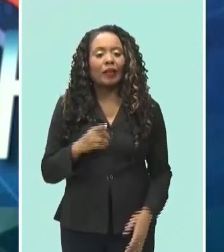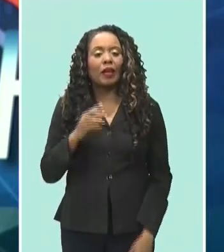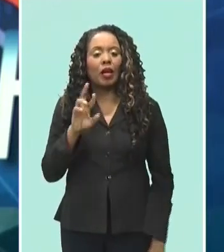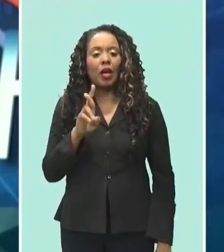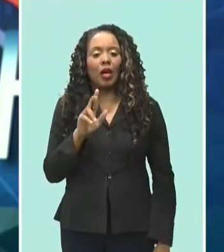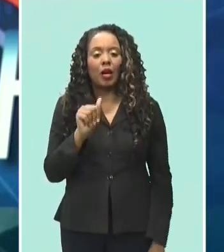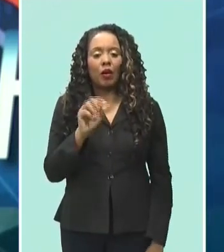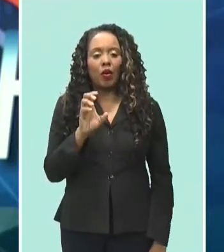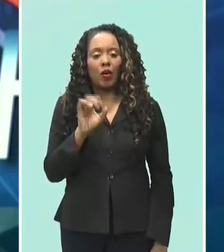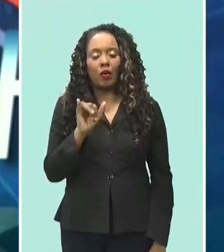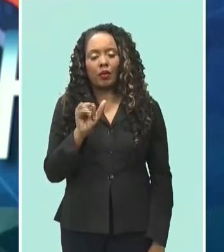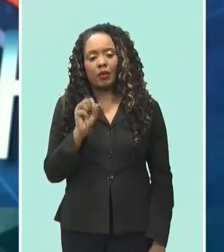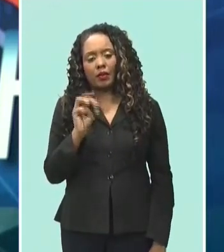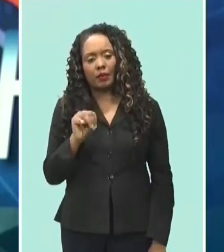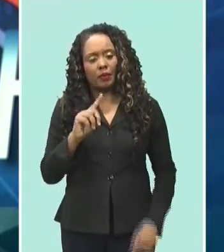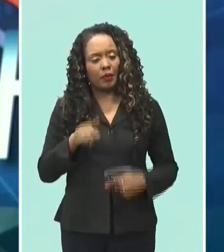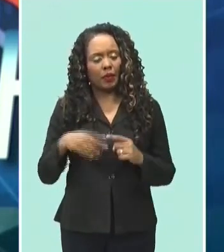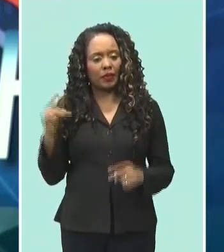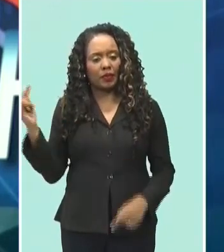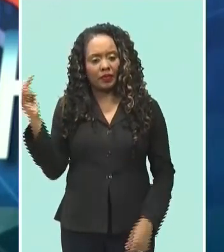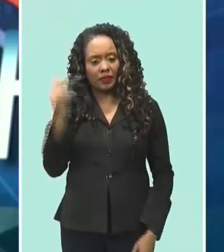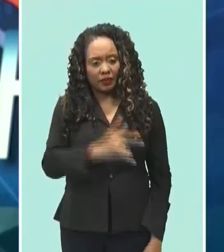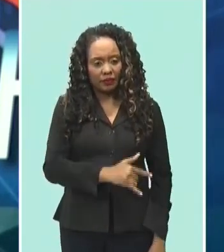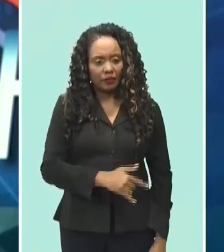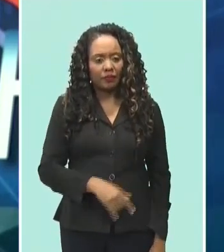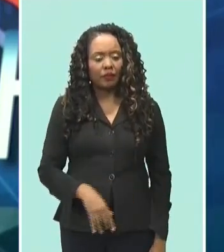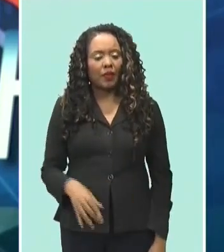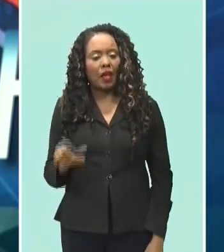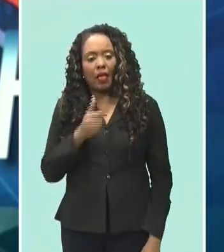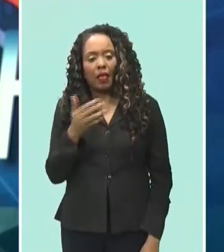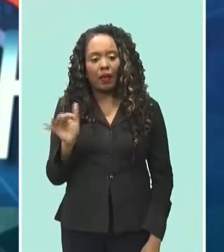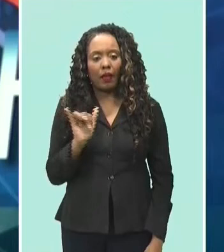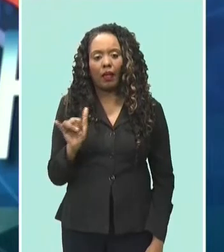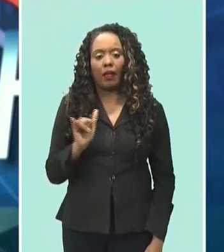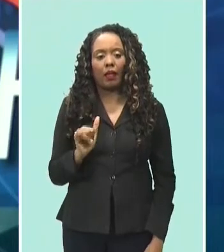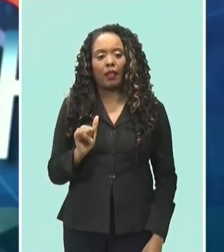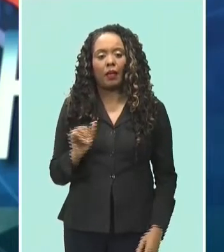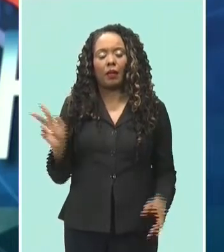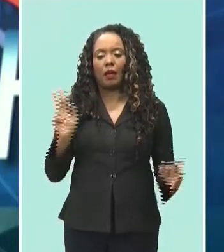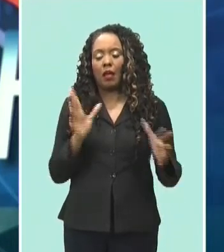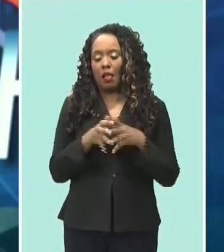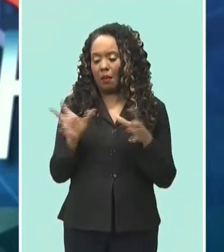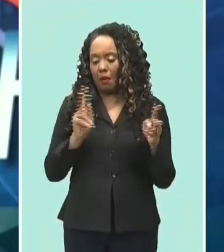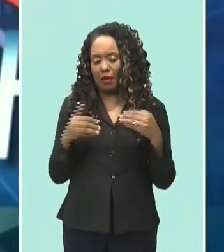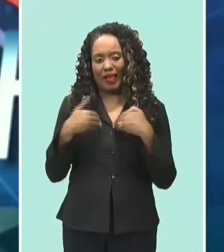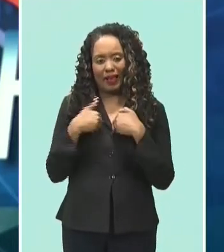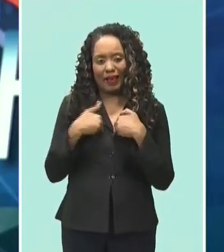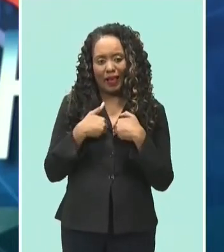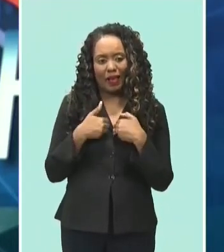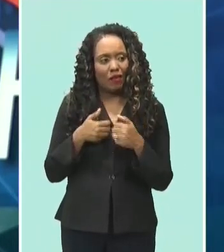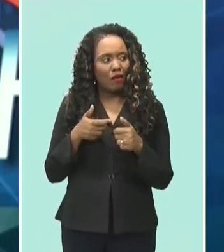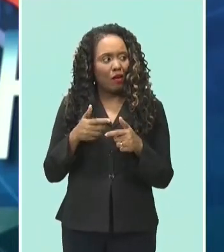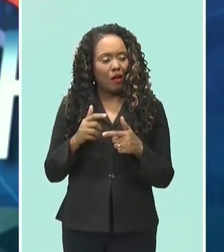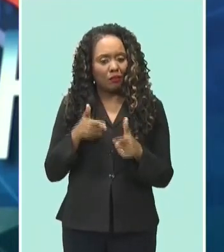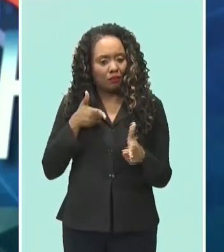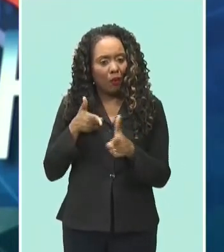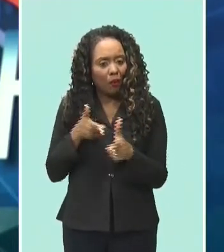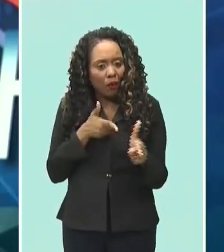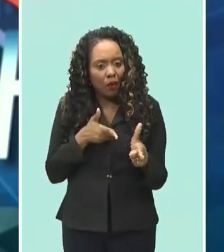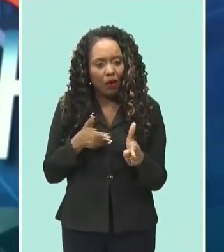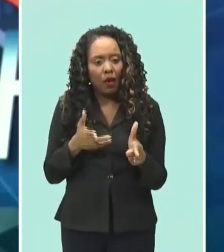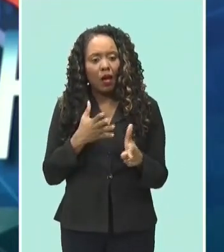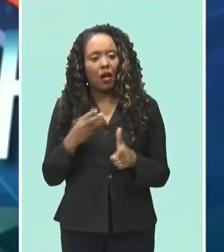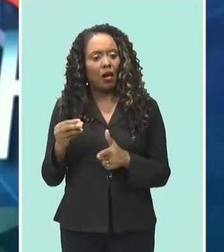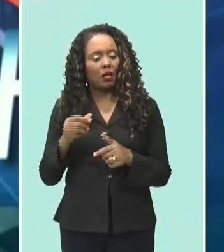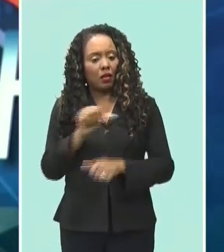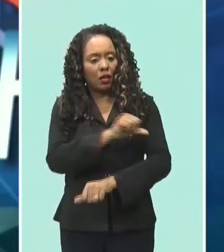to the United States. The alert noted that other factors such as the indiscriminate possession of firearms by the population and